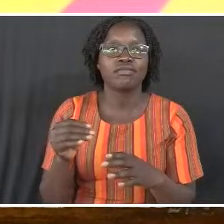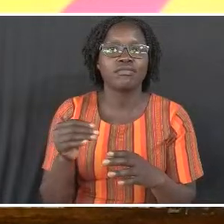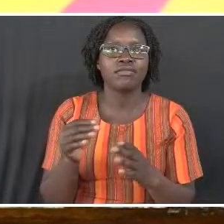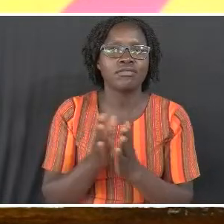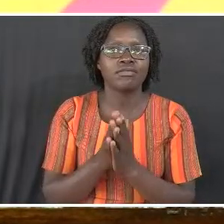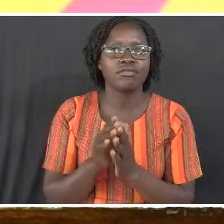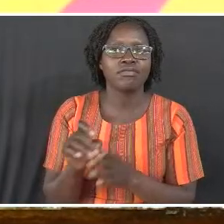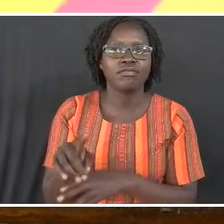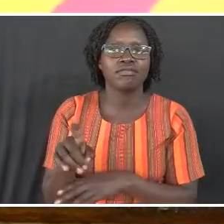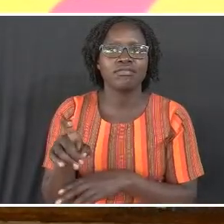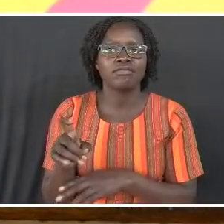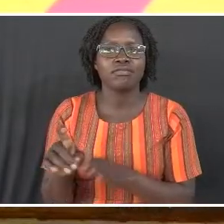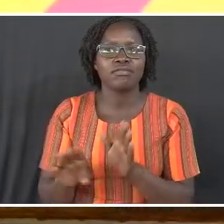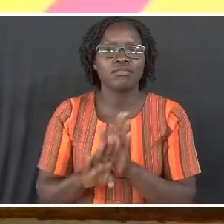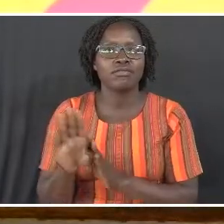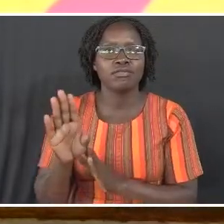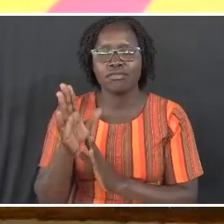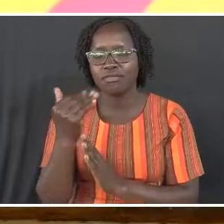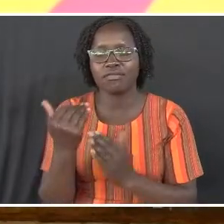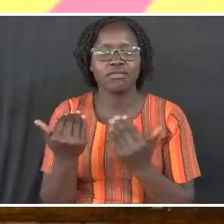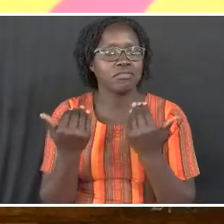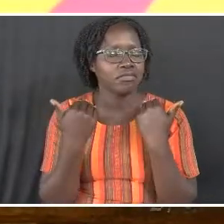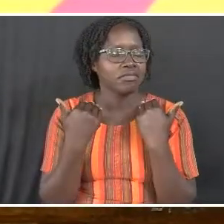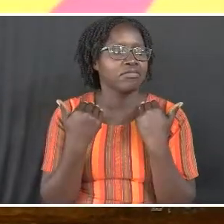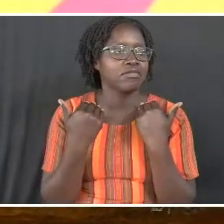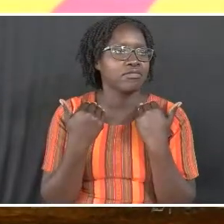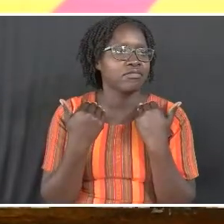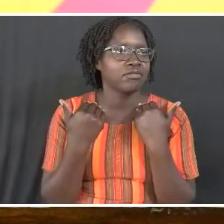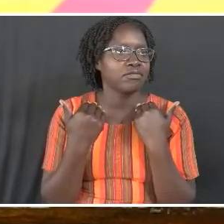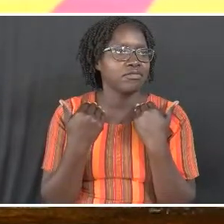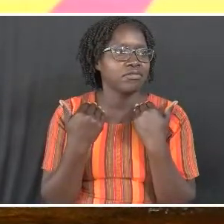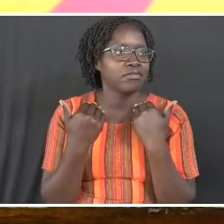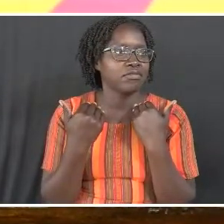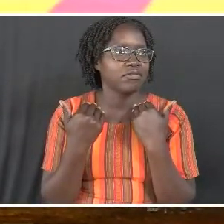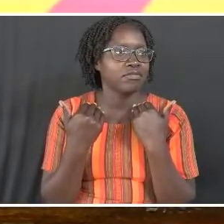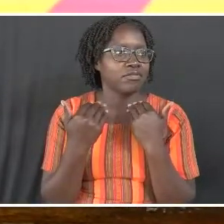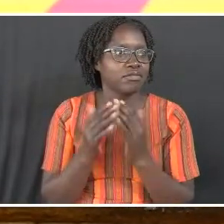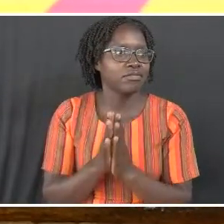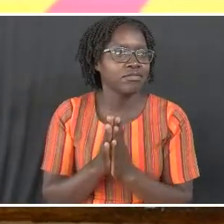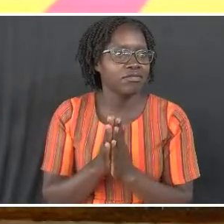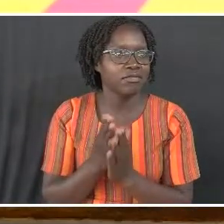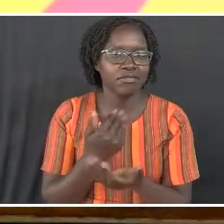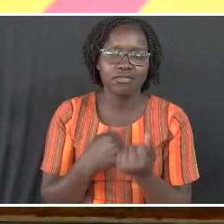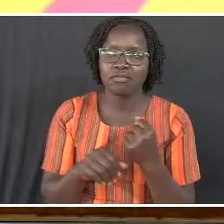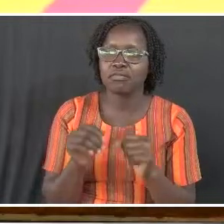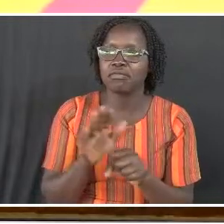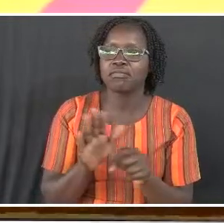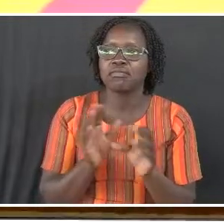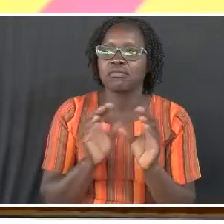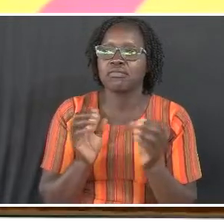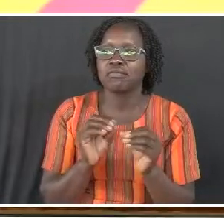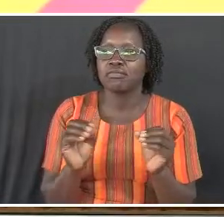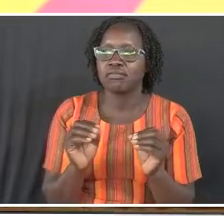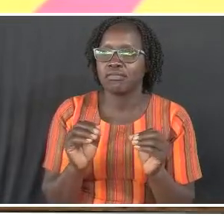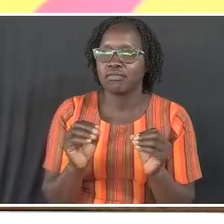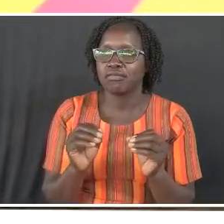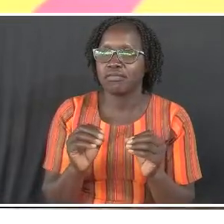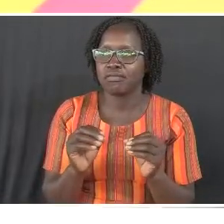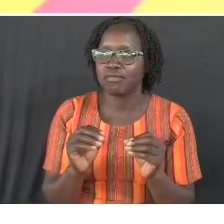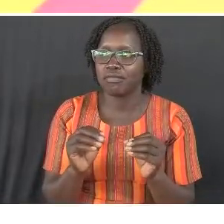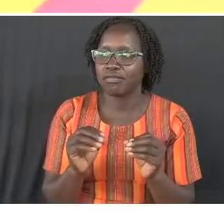cavities develop, because again, you are asleep. There are not so much activities going on. You are not